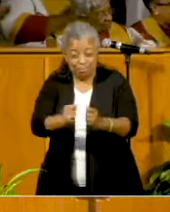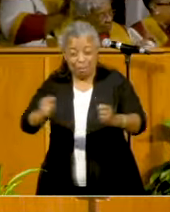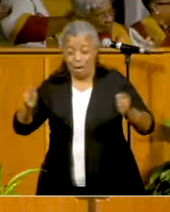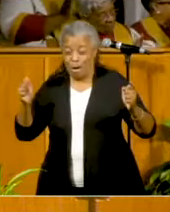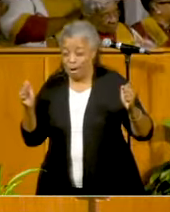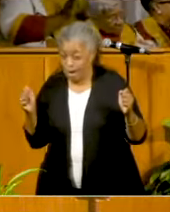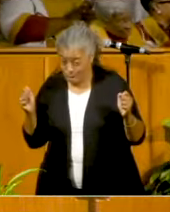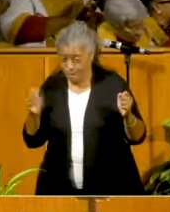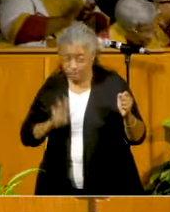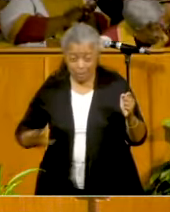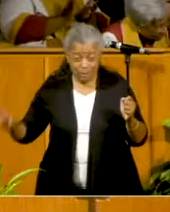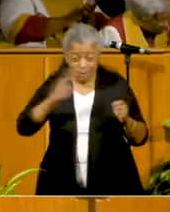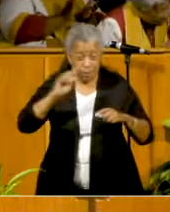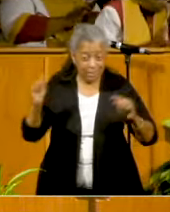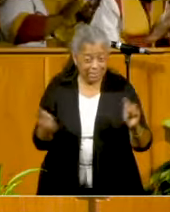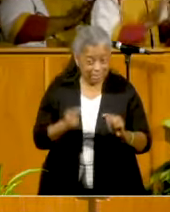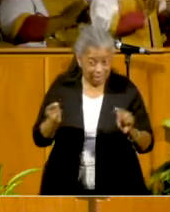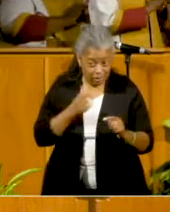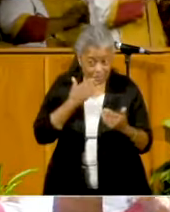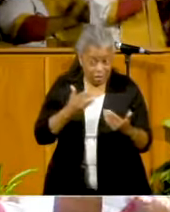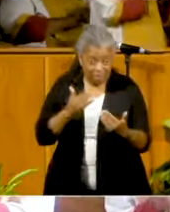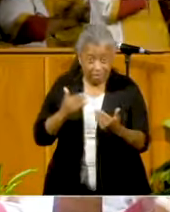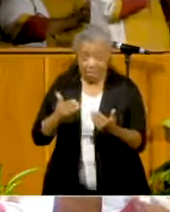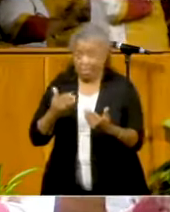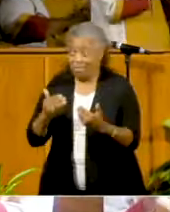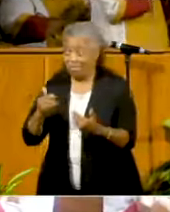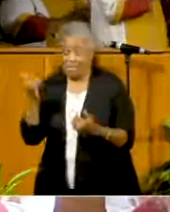expose your sins?